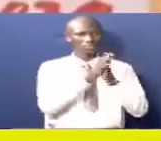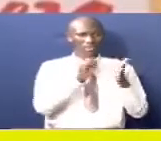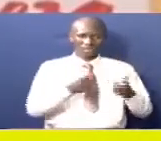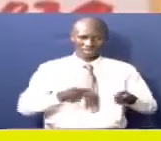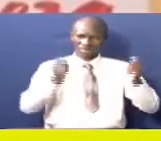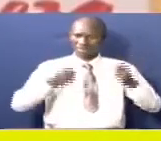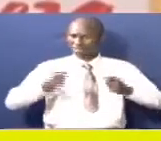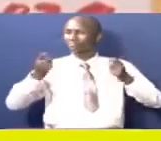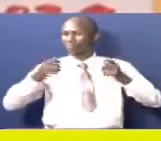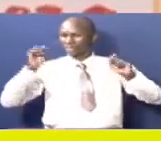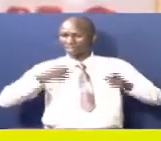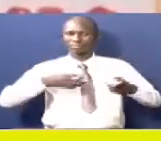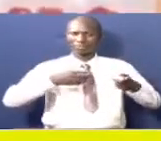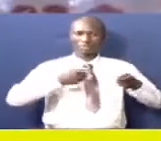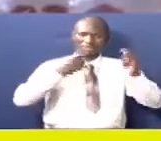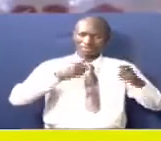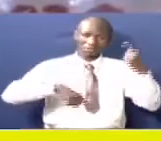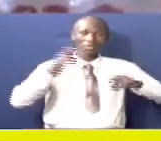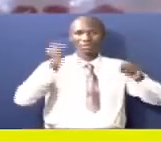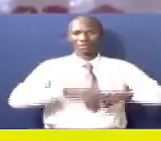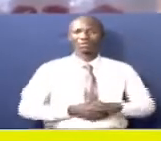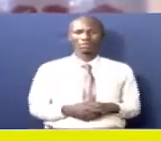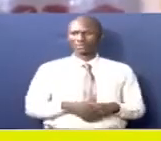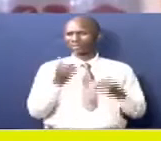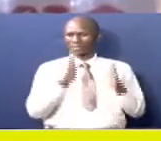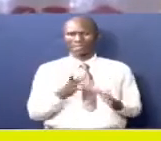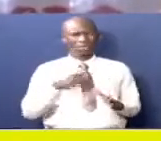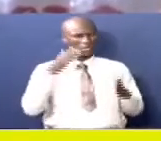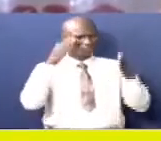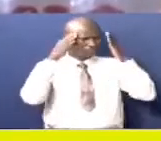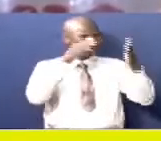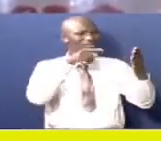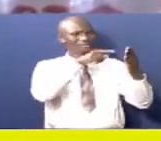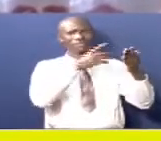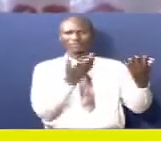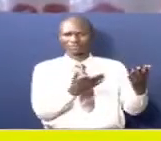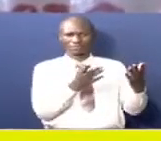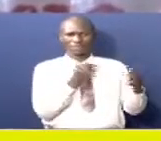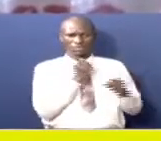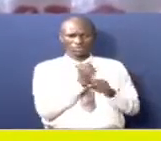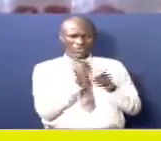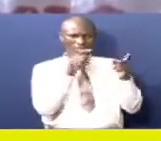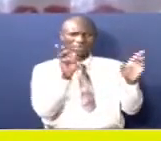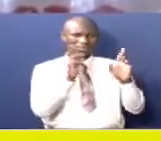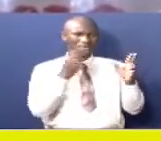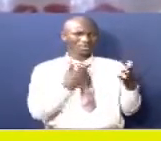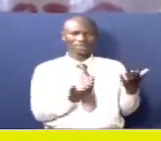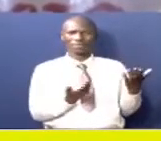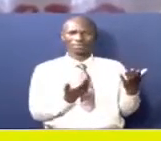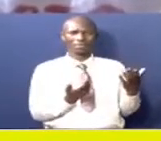and maximize on the opportunities we get. See, kama ma players tuko focused kwa the upcoming assignment. We really don't